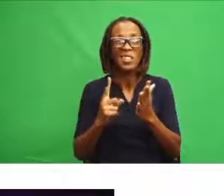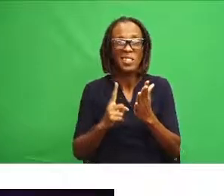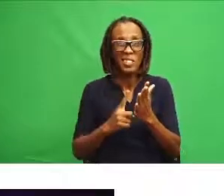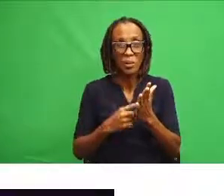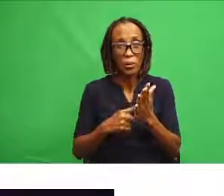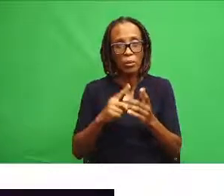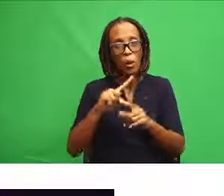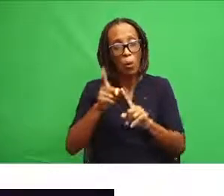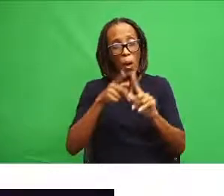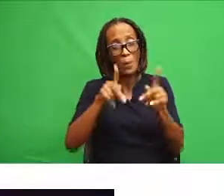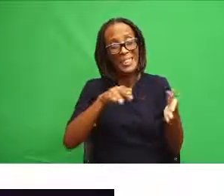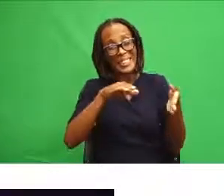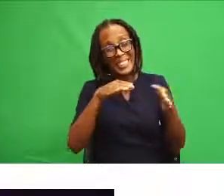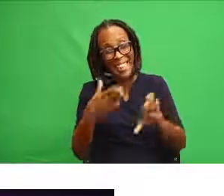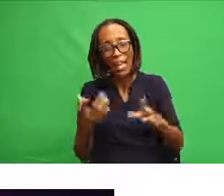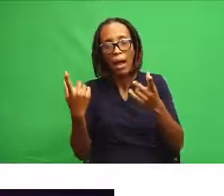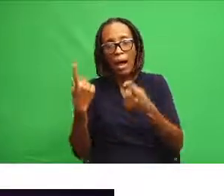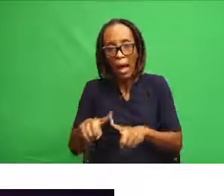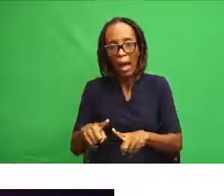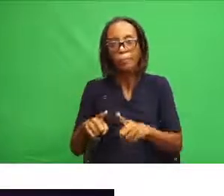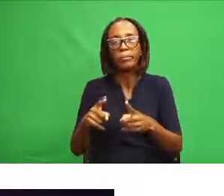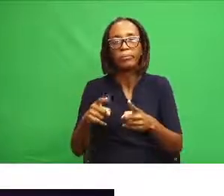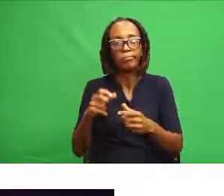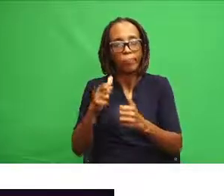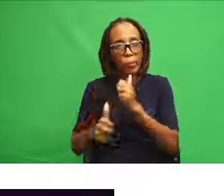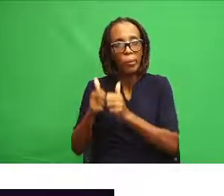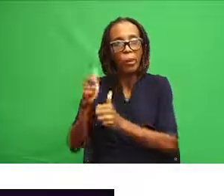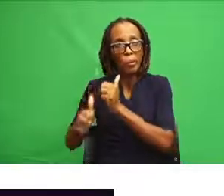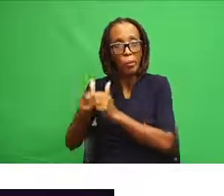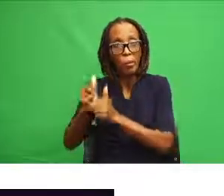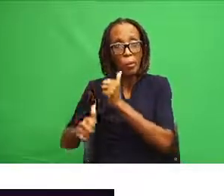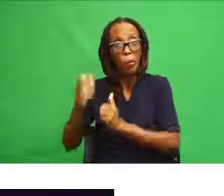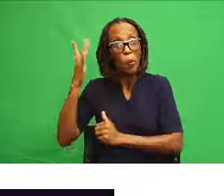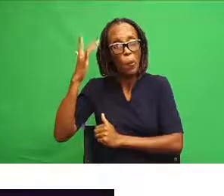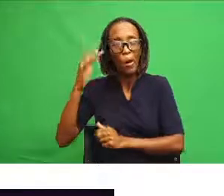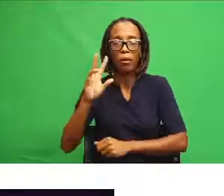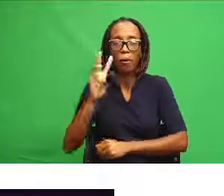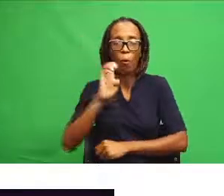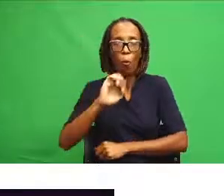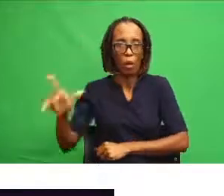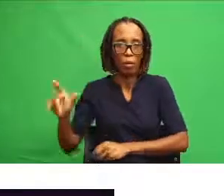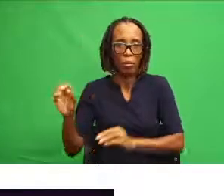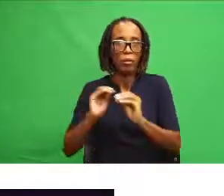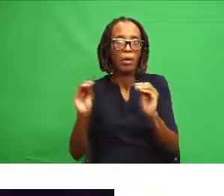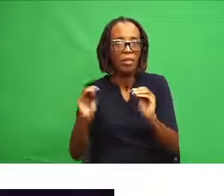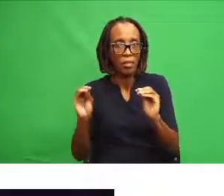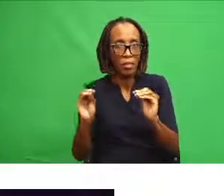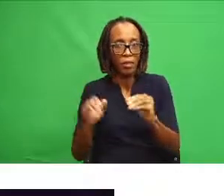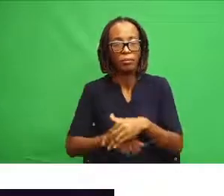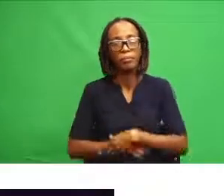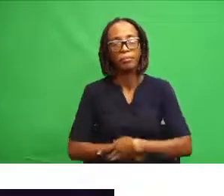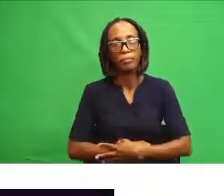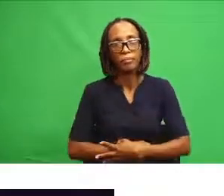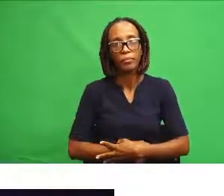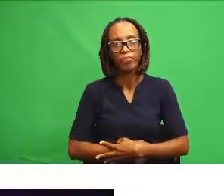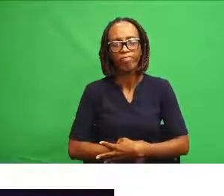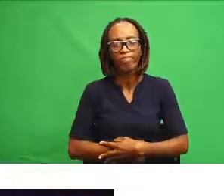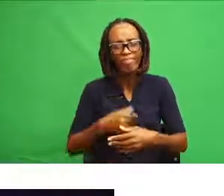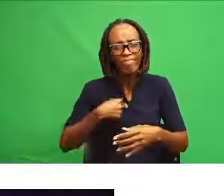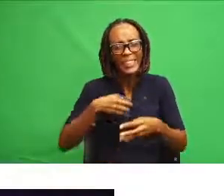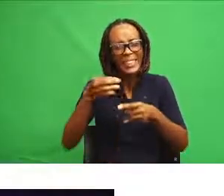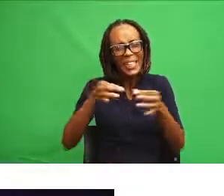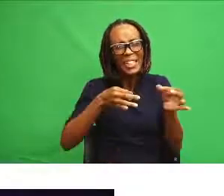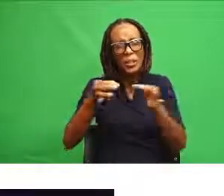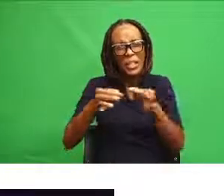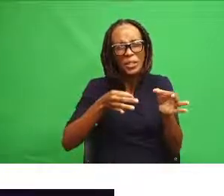triggered by someone who dies without having a will. Now, I don't want to, I